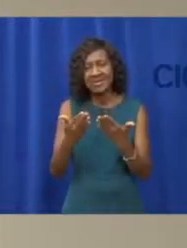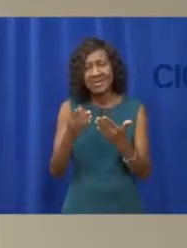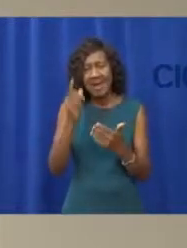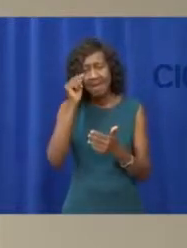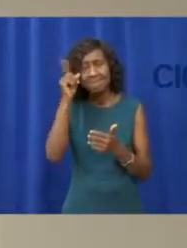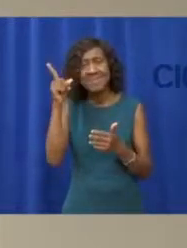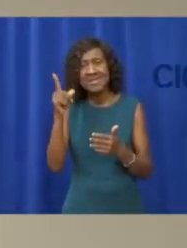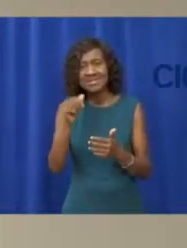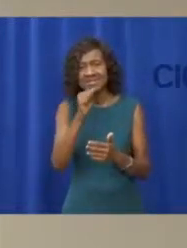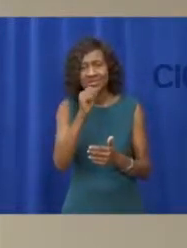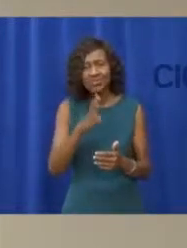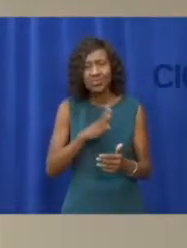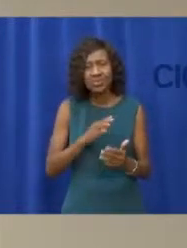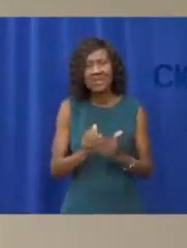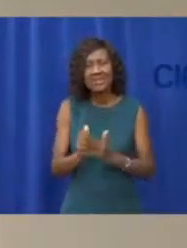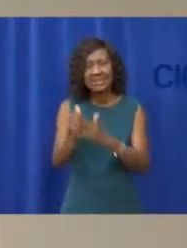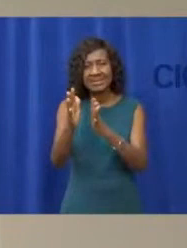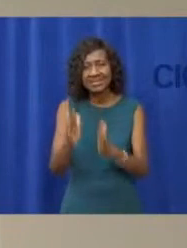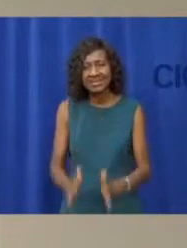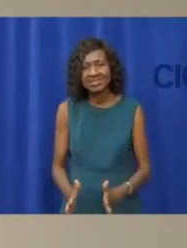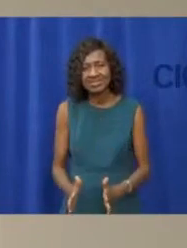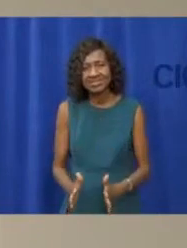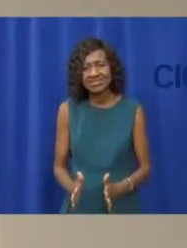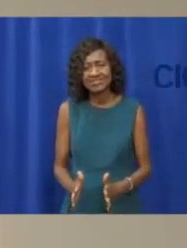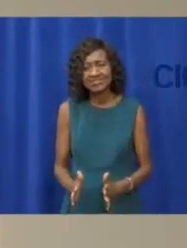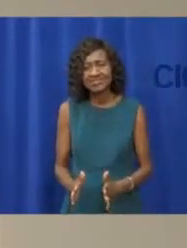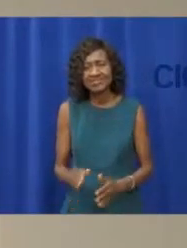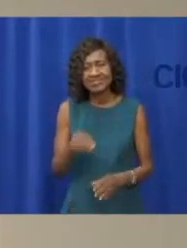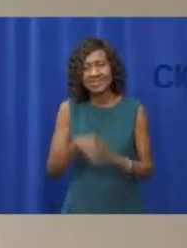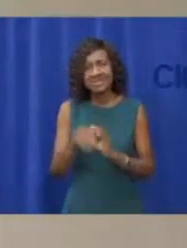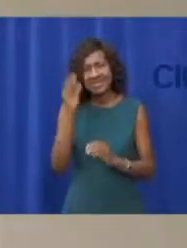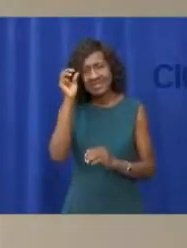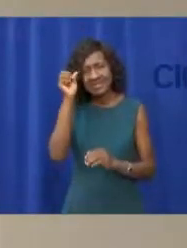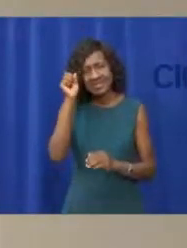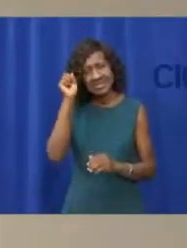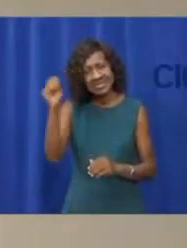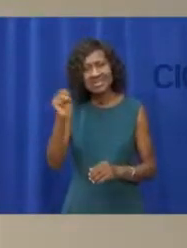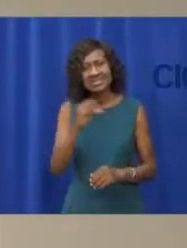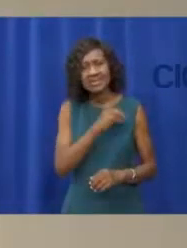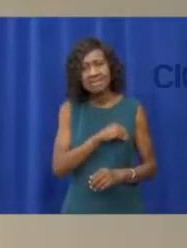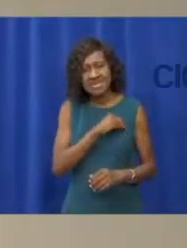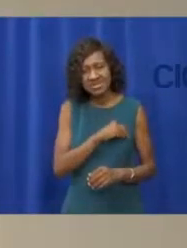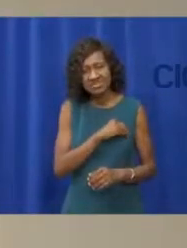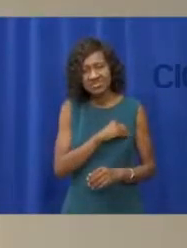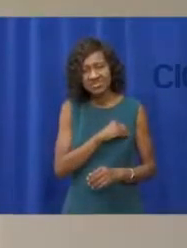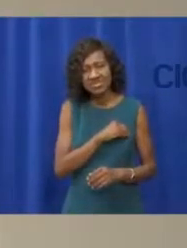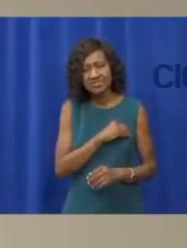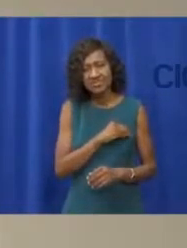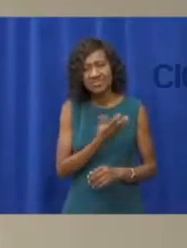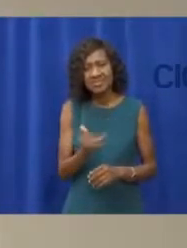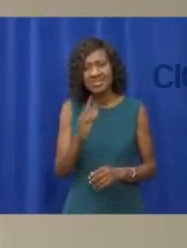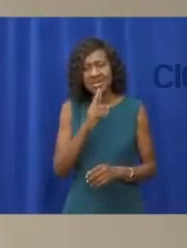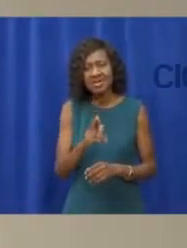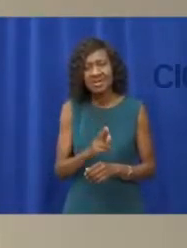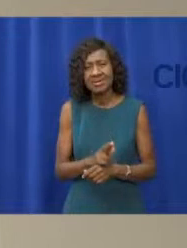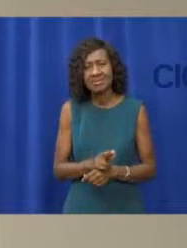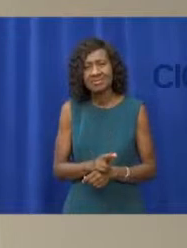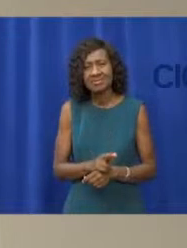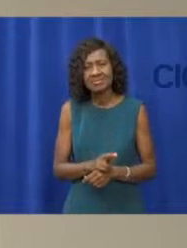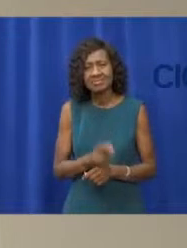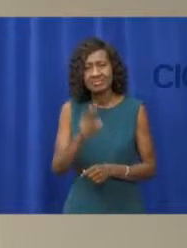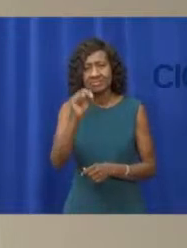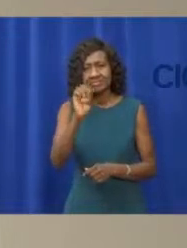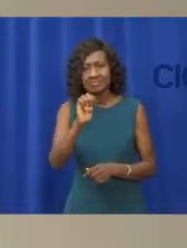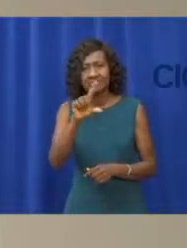leaders under my ministry and to highlight them for their hard work and dedication. They are